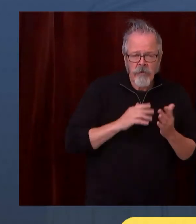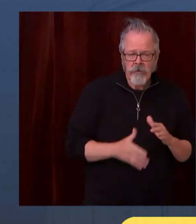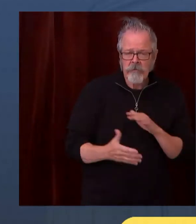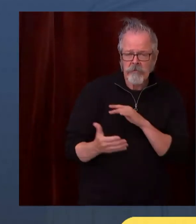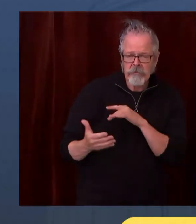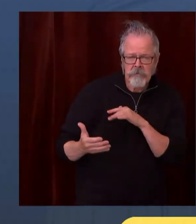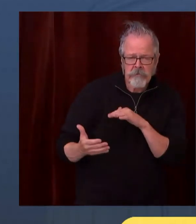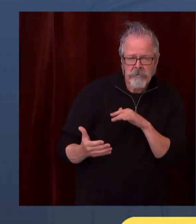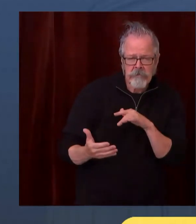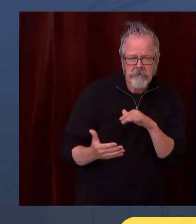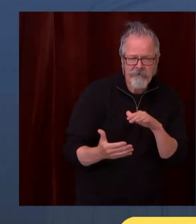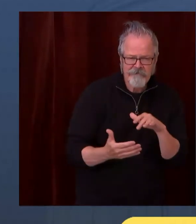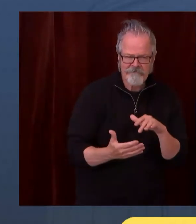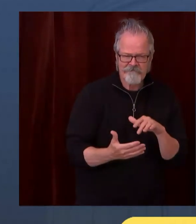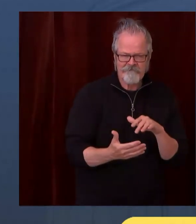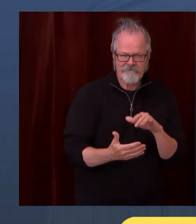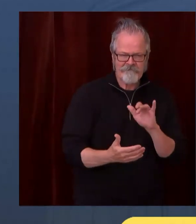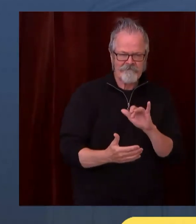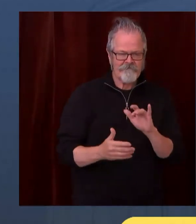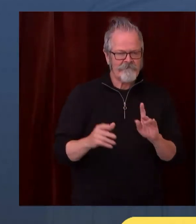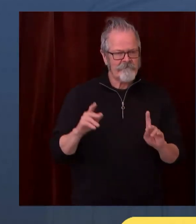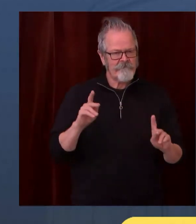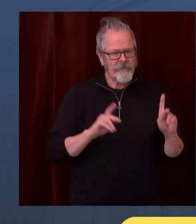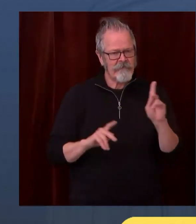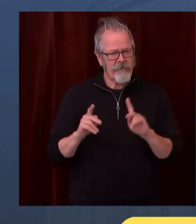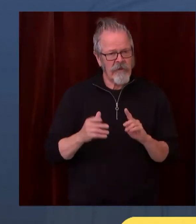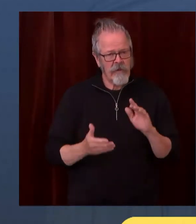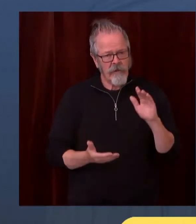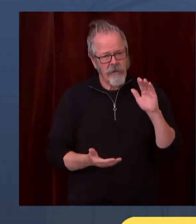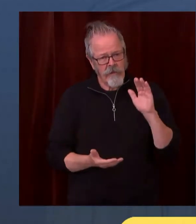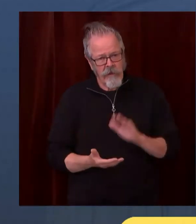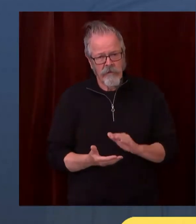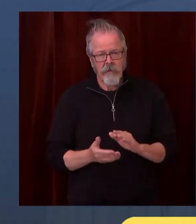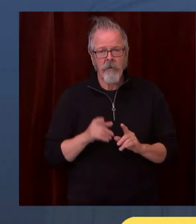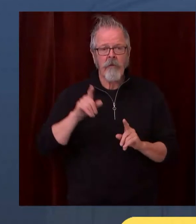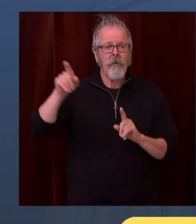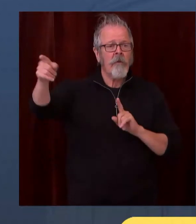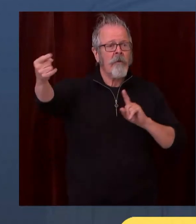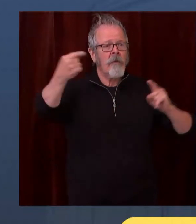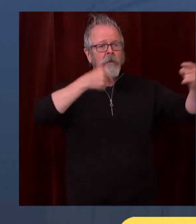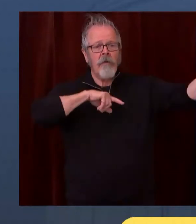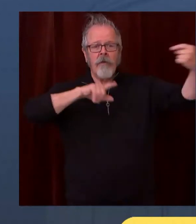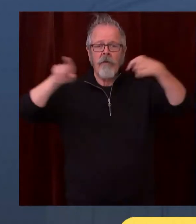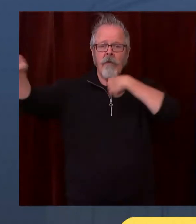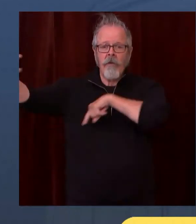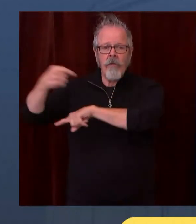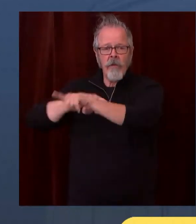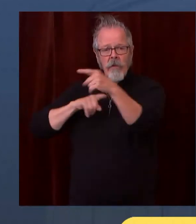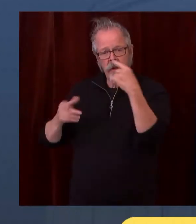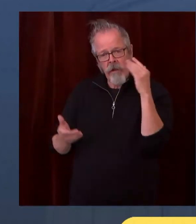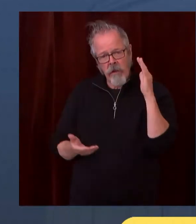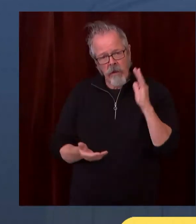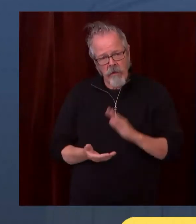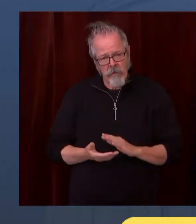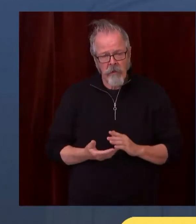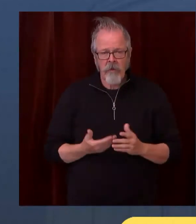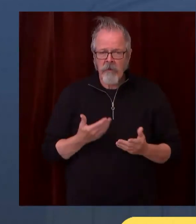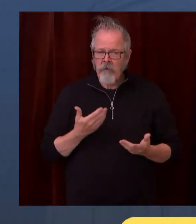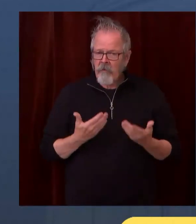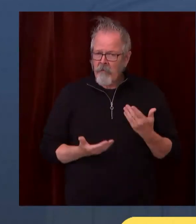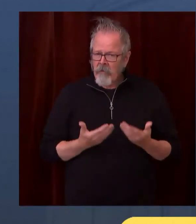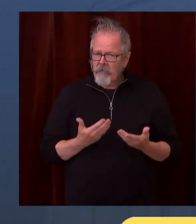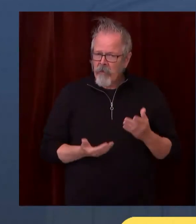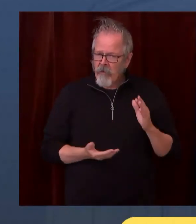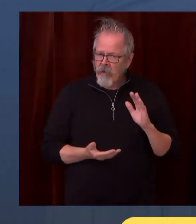data to determine how much people are traveling, therefore interacting. And they wondered if the mobility went down